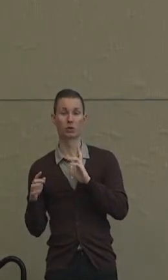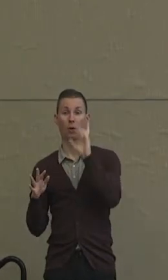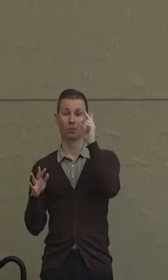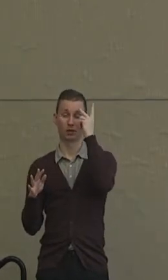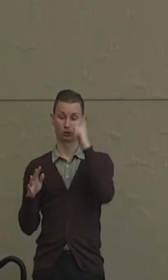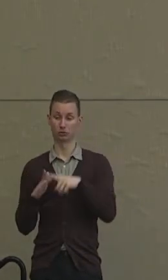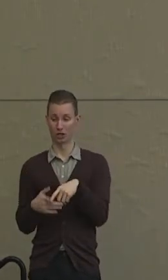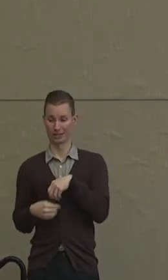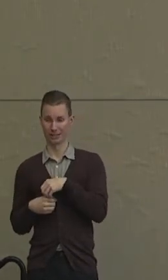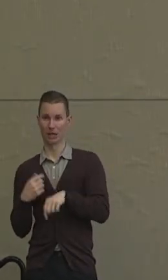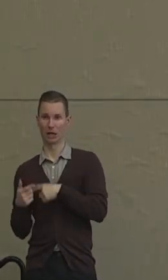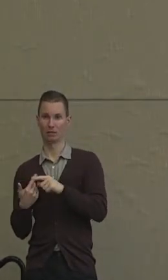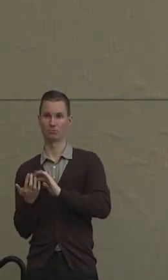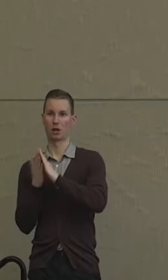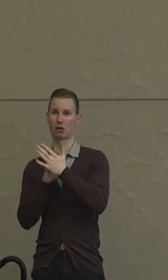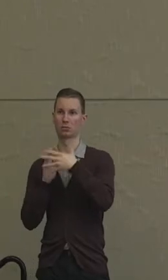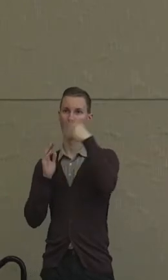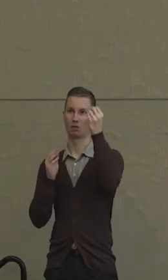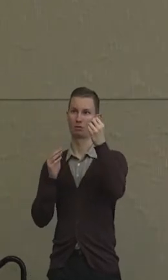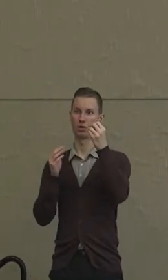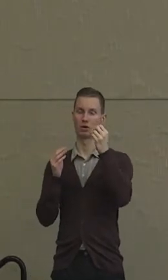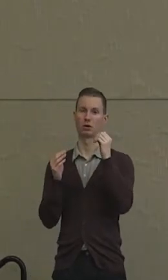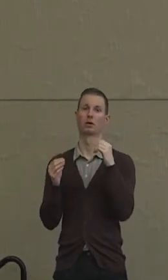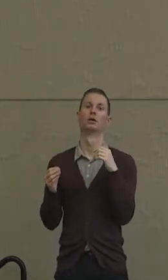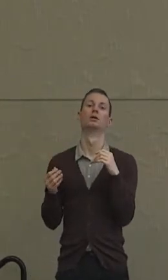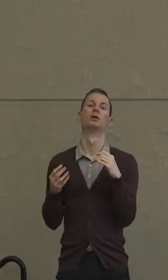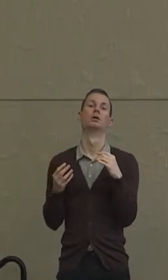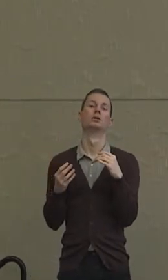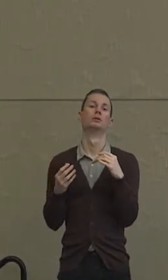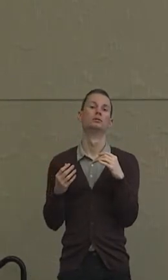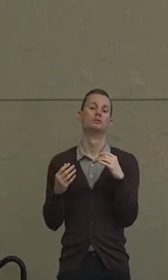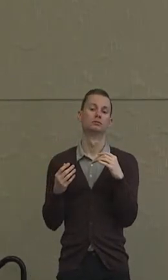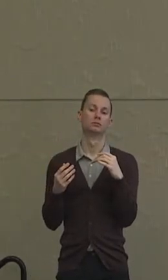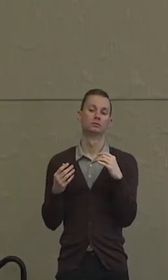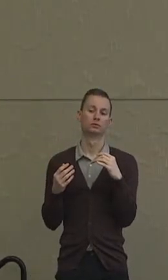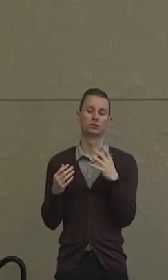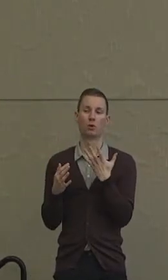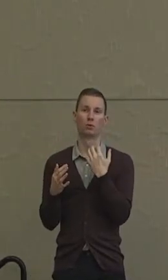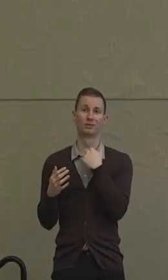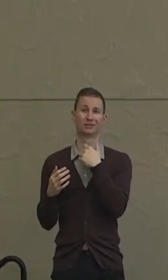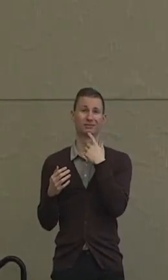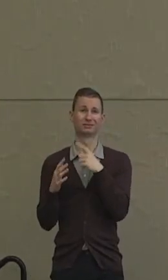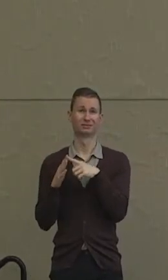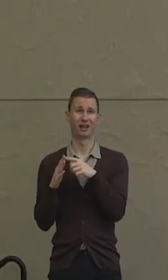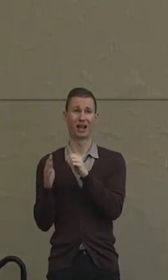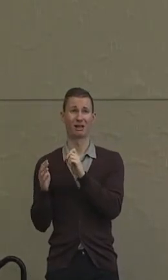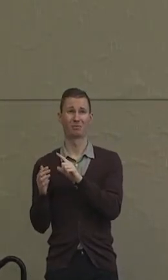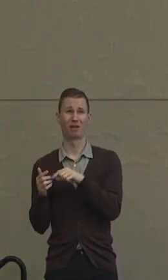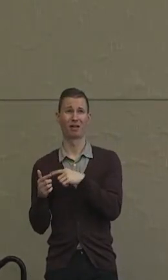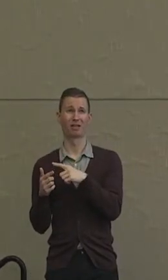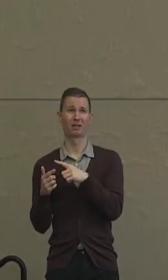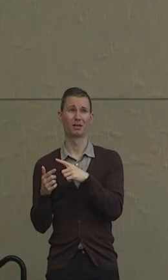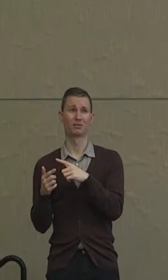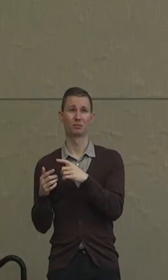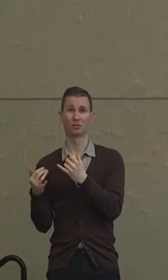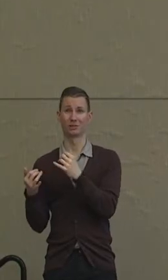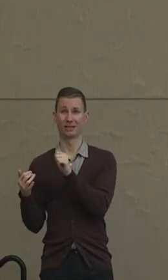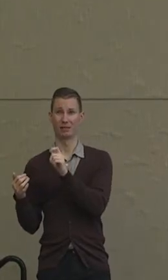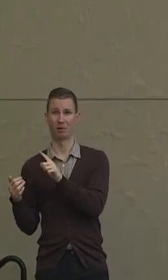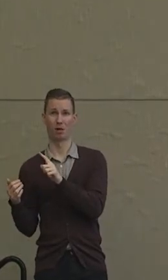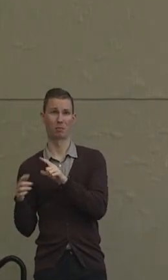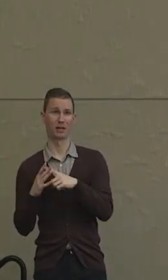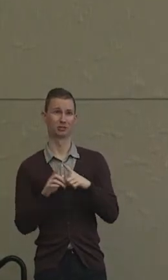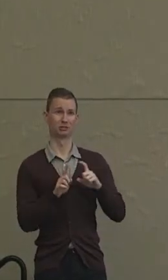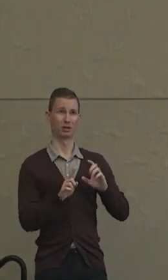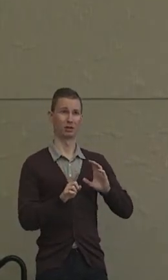goes outward. So I think the fact that we're still speaking about it in April, it began in October. Mm-hmm. Like the longevity. Like, did we think this